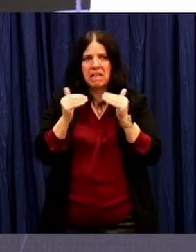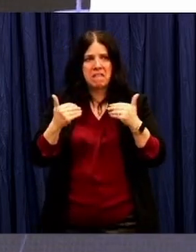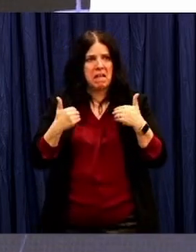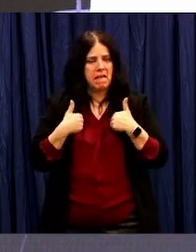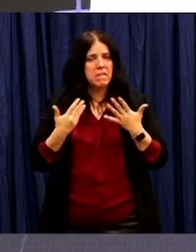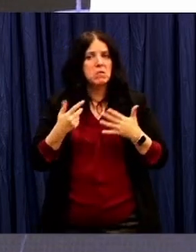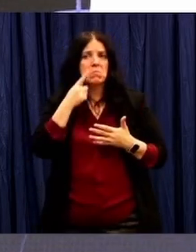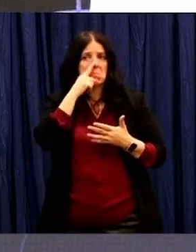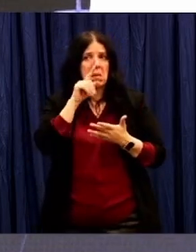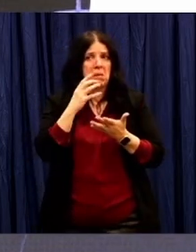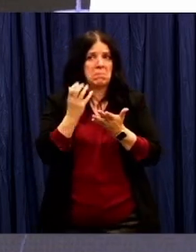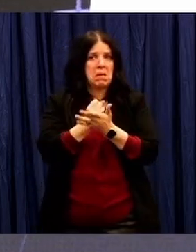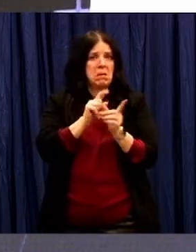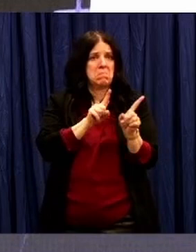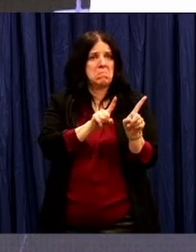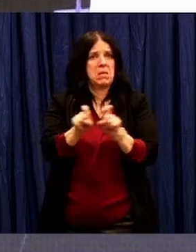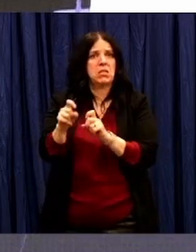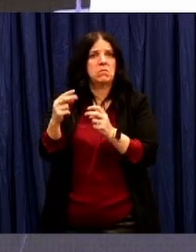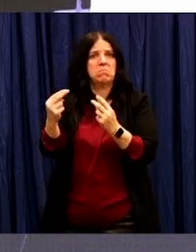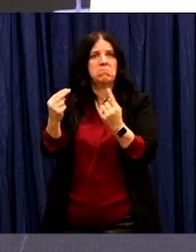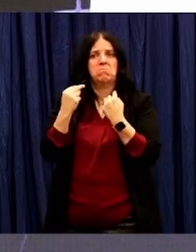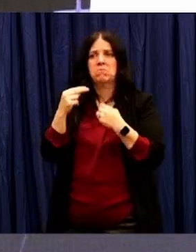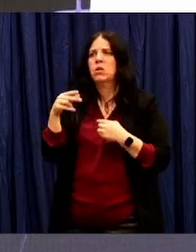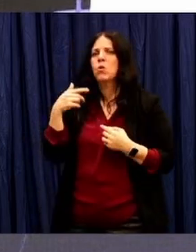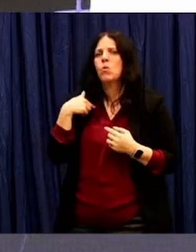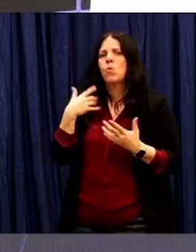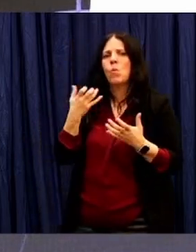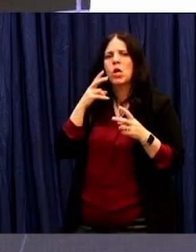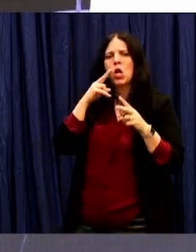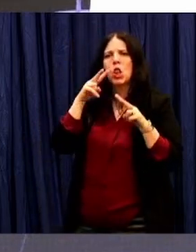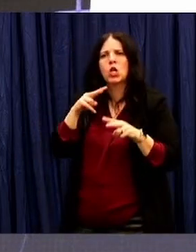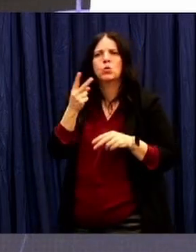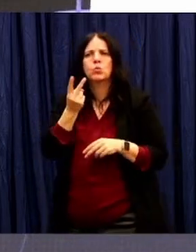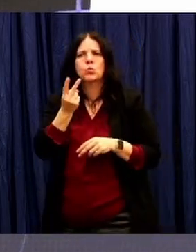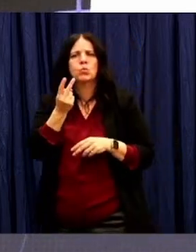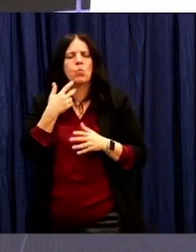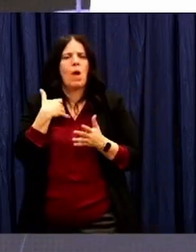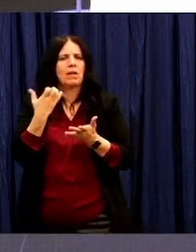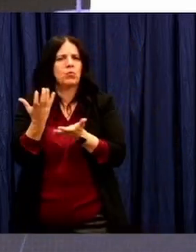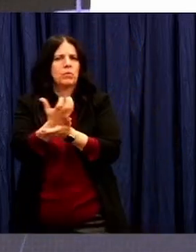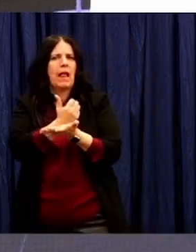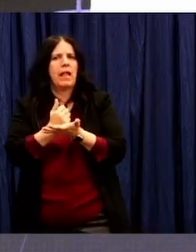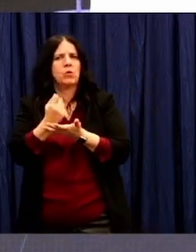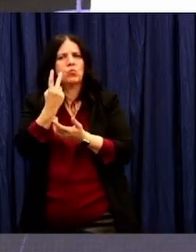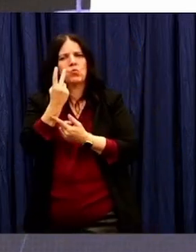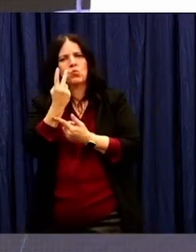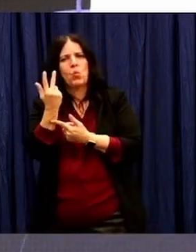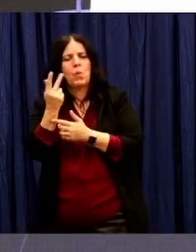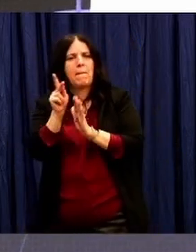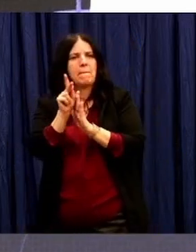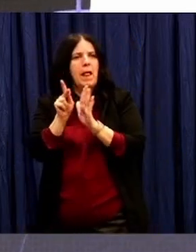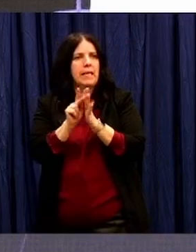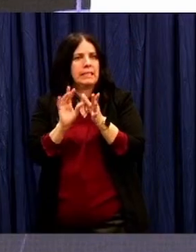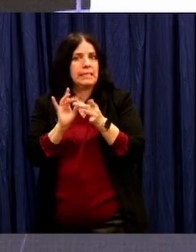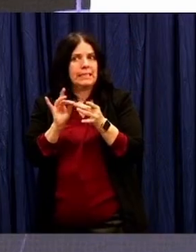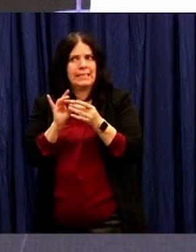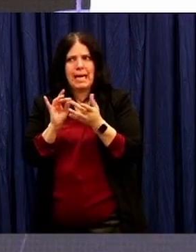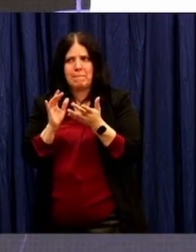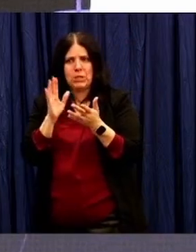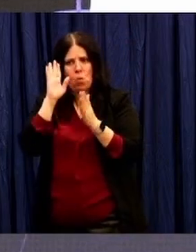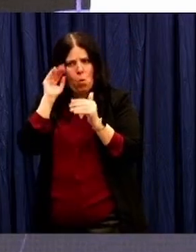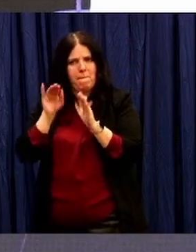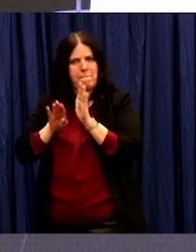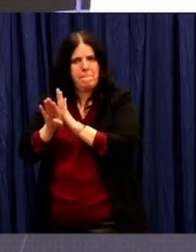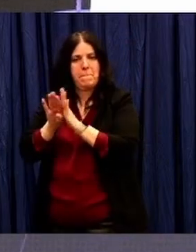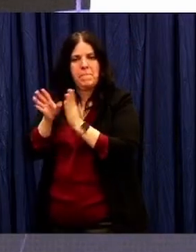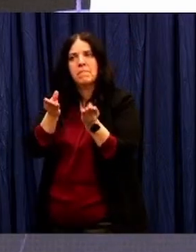so we'd like to hear from you. Again, we're looking to get 2 or 3 policy statements that can make their way up and have an